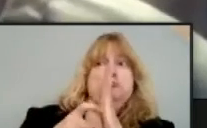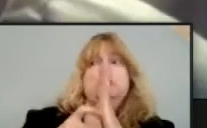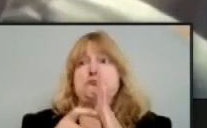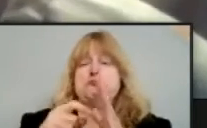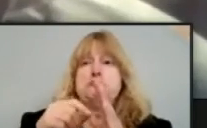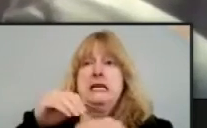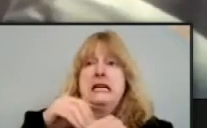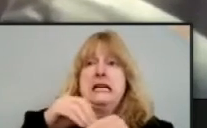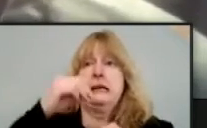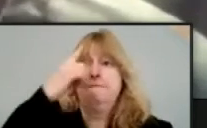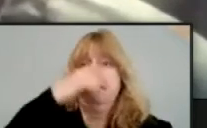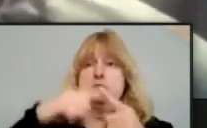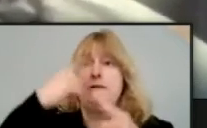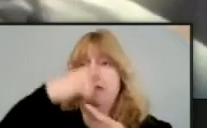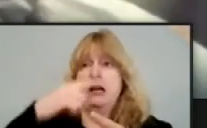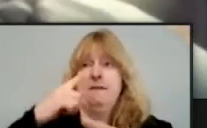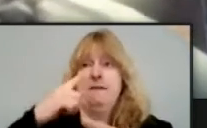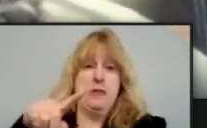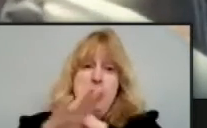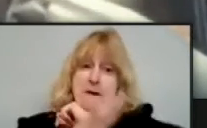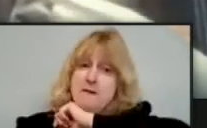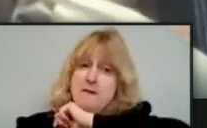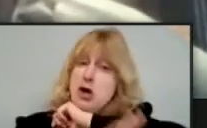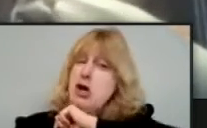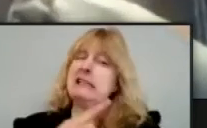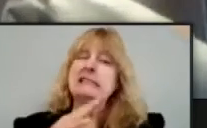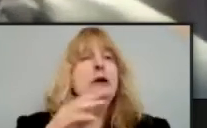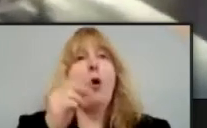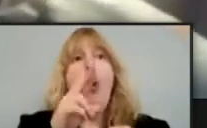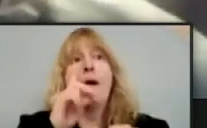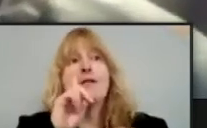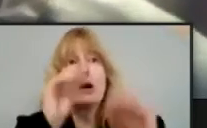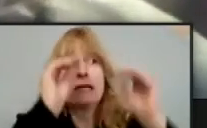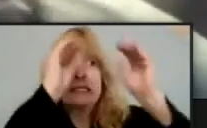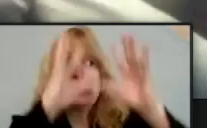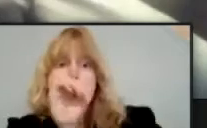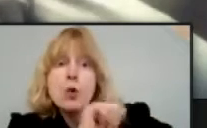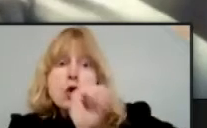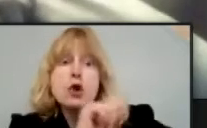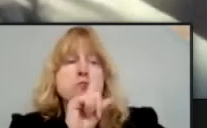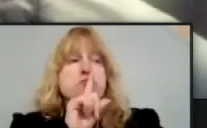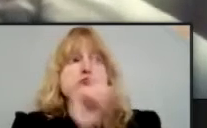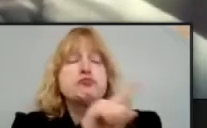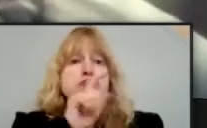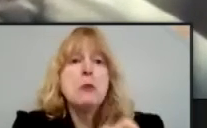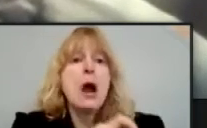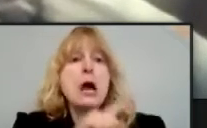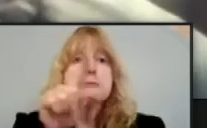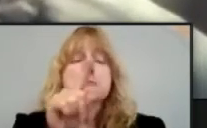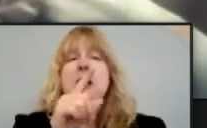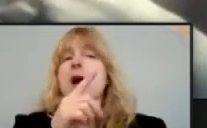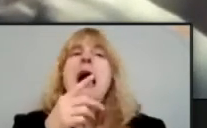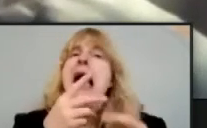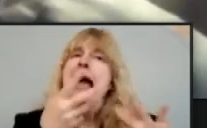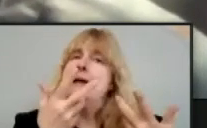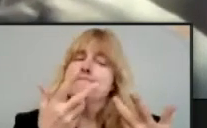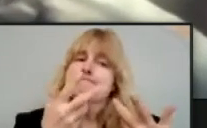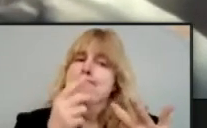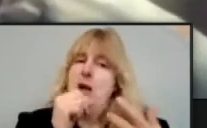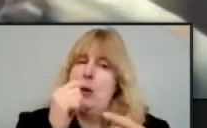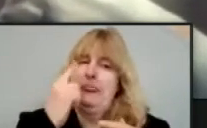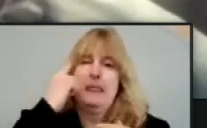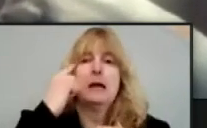in-person learning or in-person work for teachers in the fall, unless things dramatically change